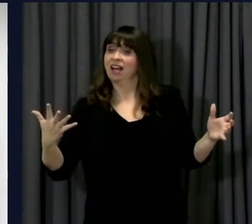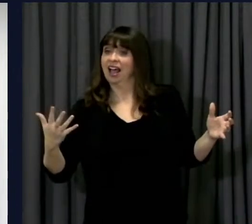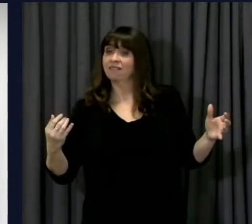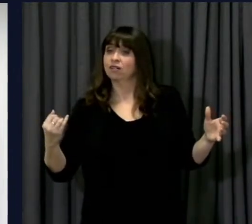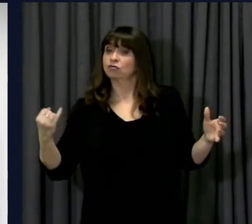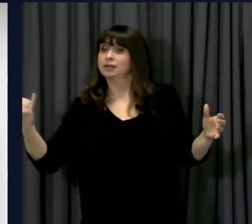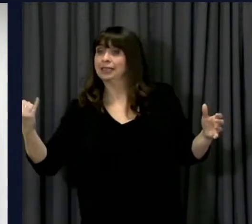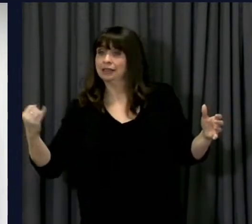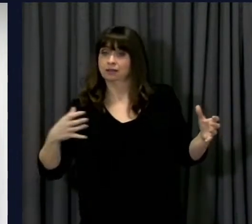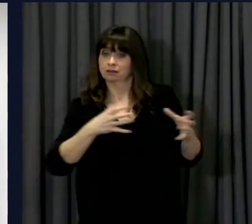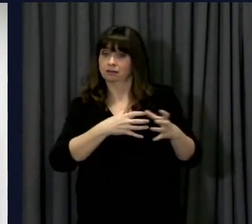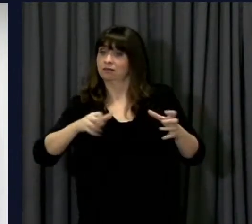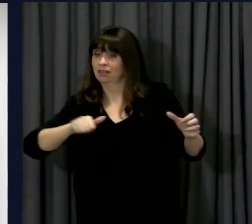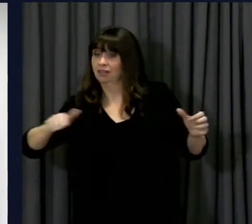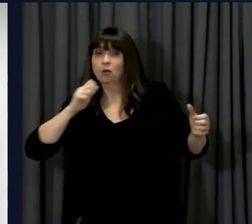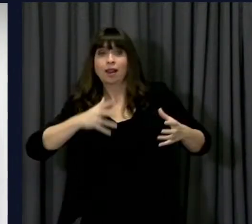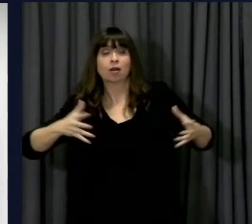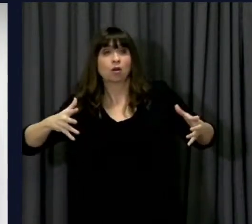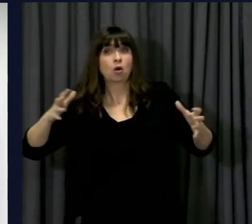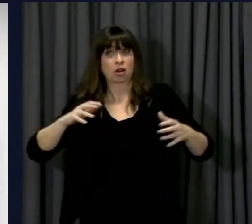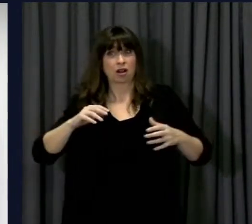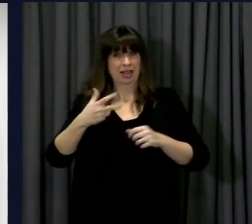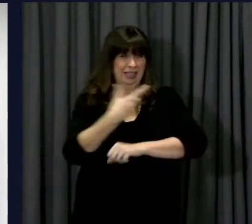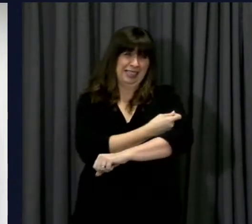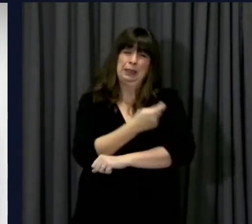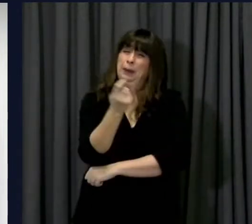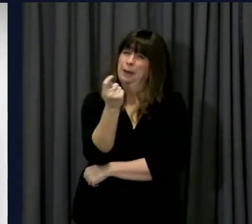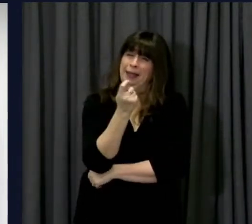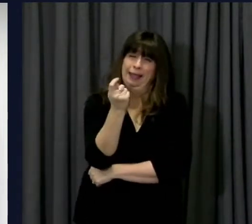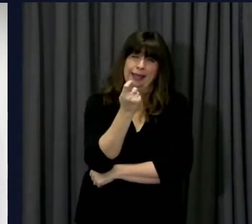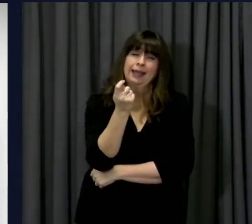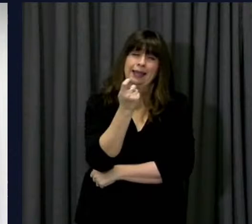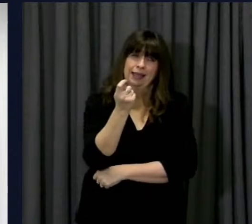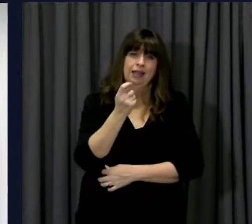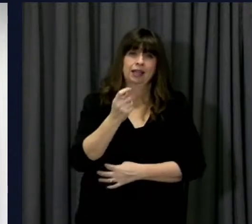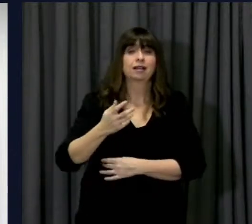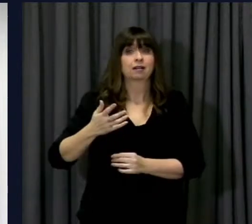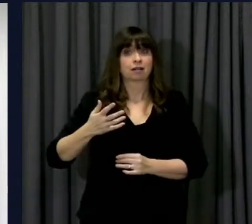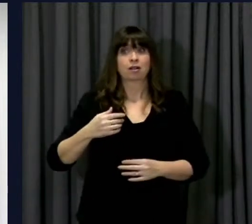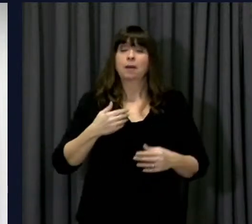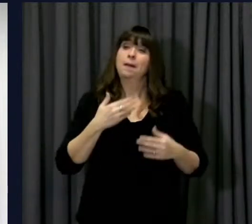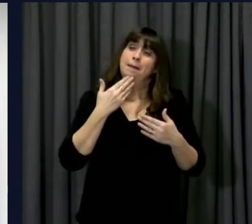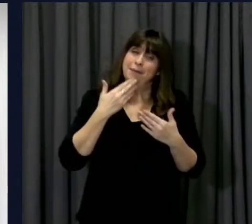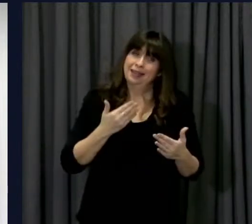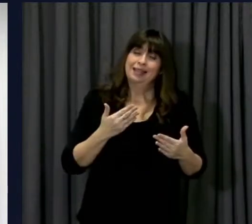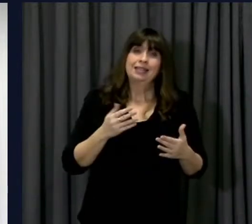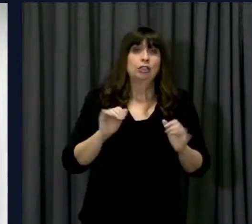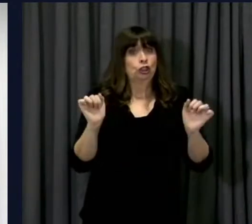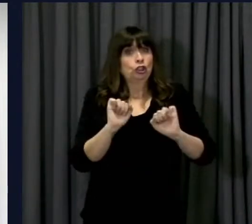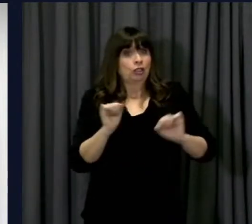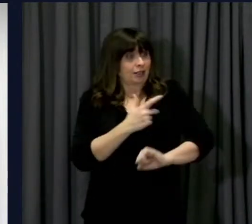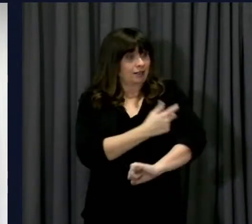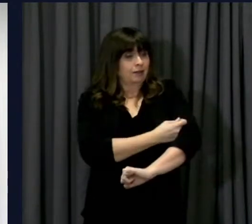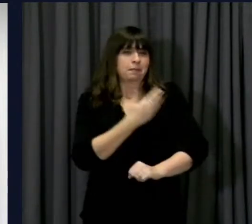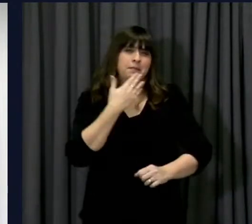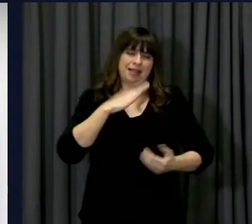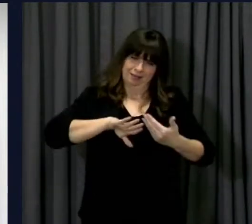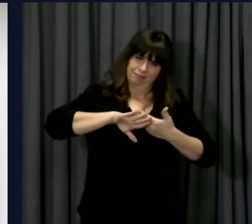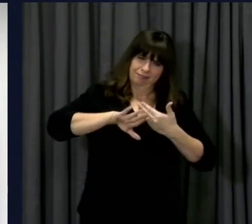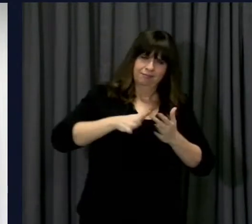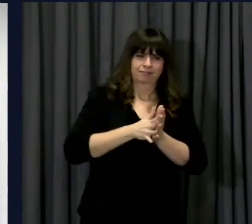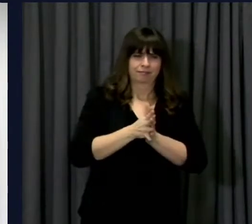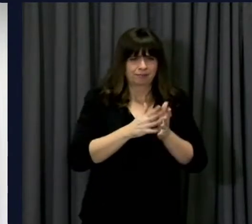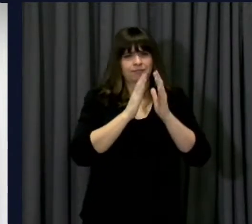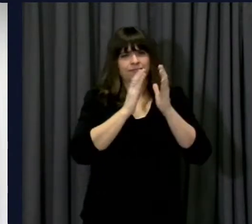those people are going to expect to get a vaccine appointment in the very near future. And until then, we'll ask them to carry on doing the right thing about how